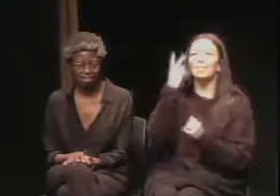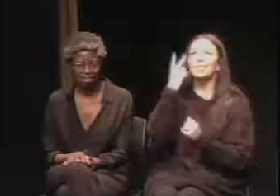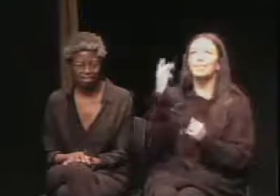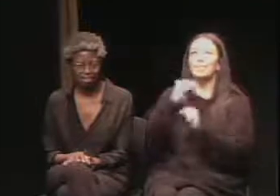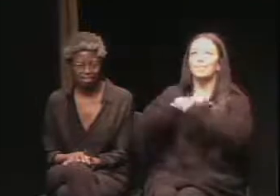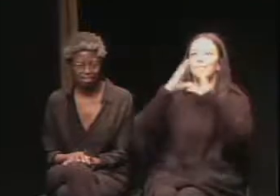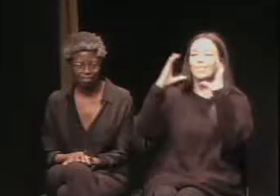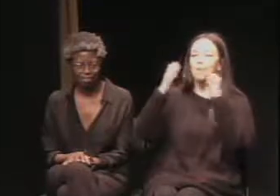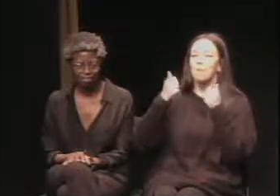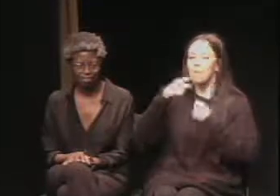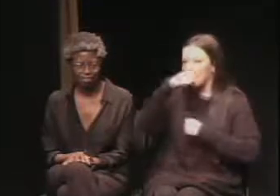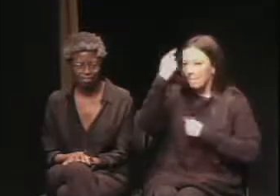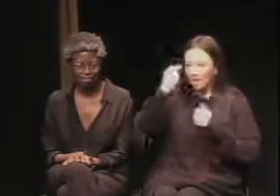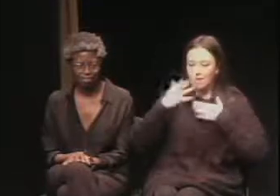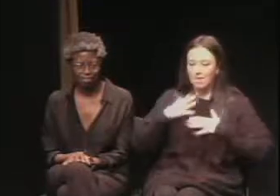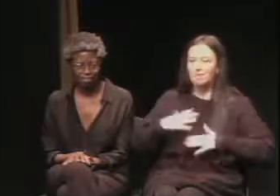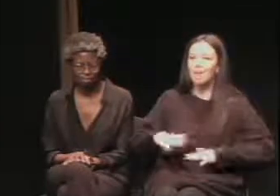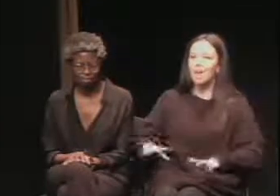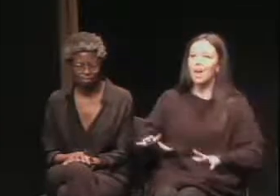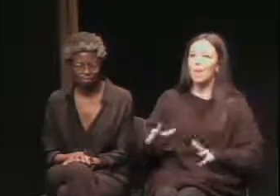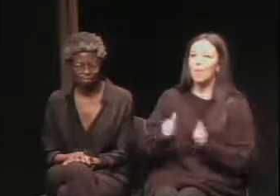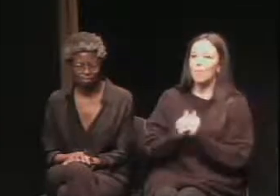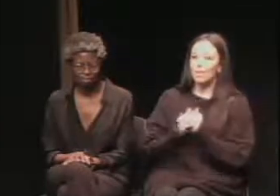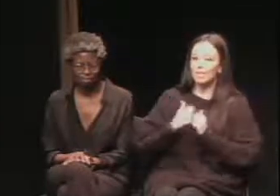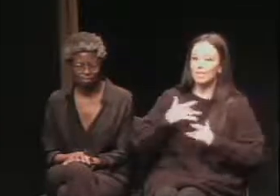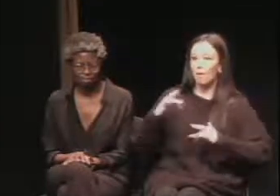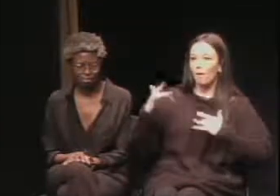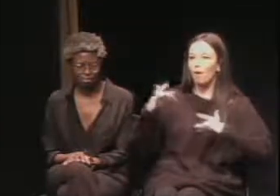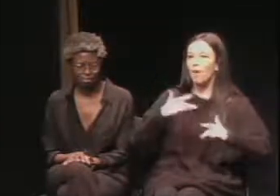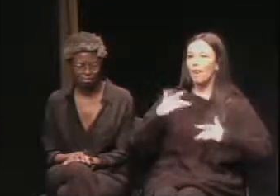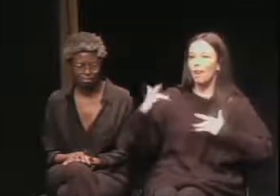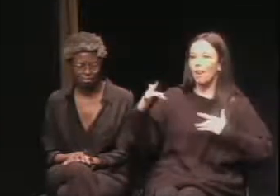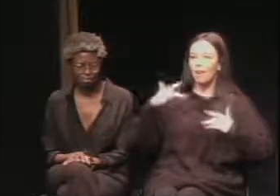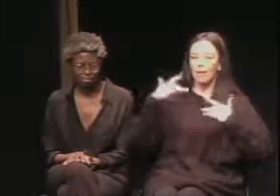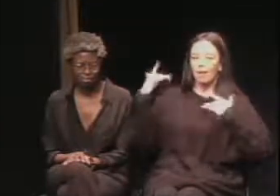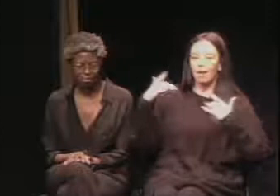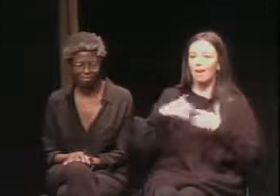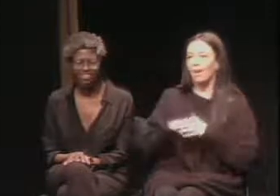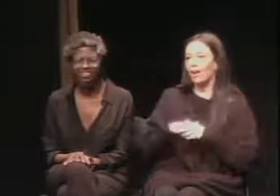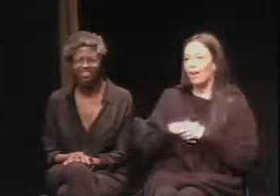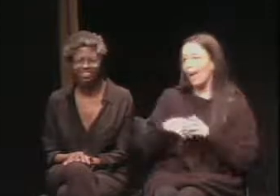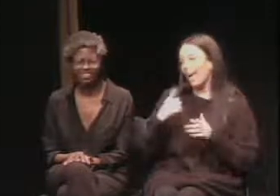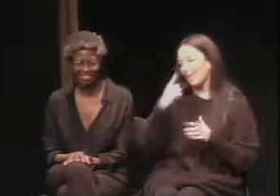black gown. Yeah. With glitter, like sparkles, probably sequins.